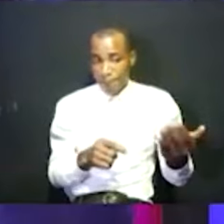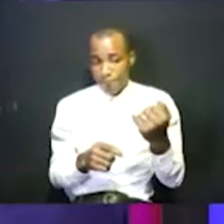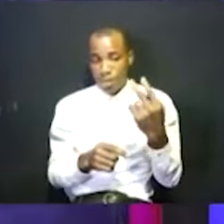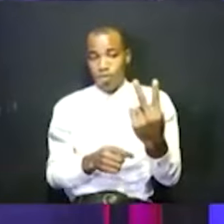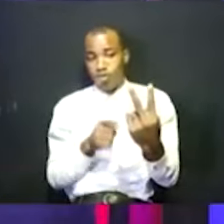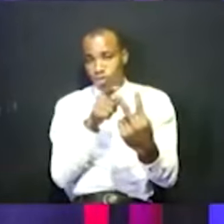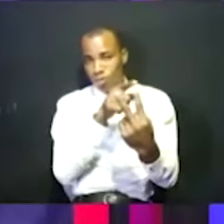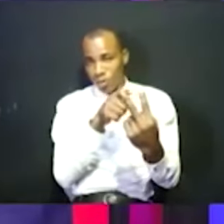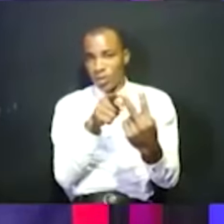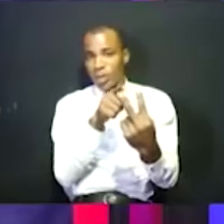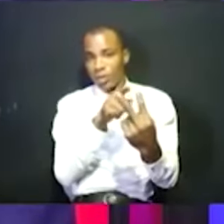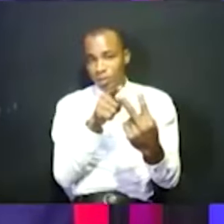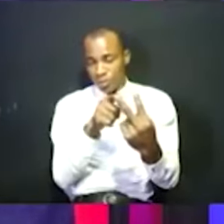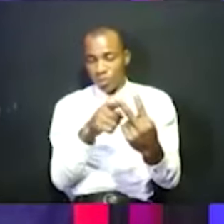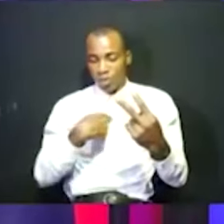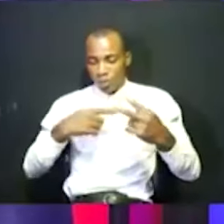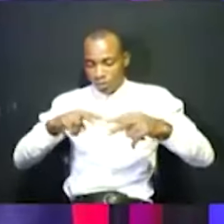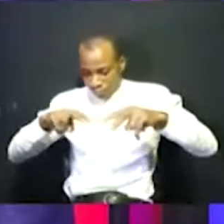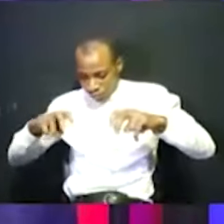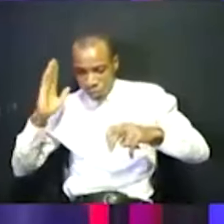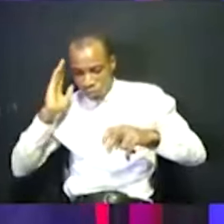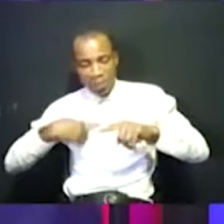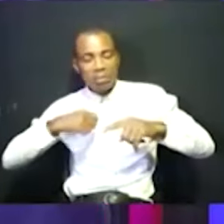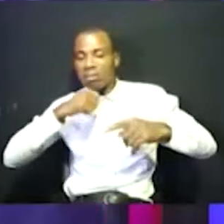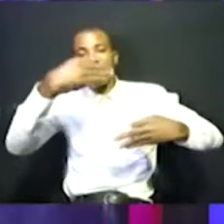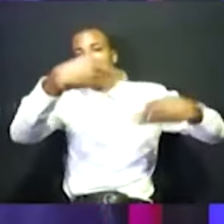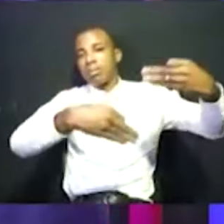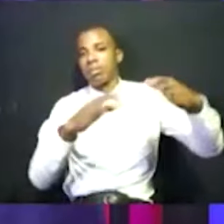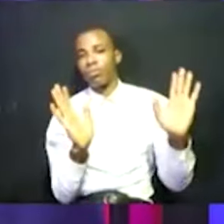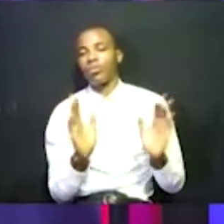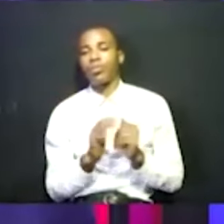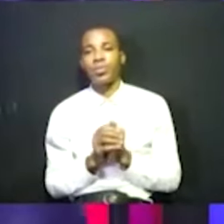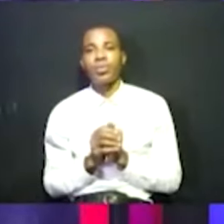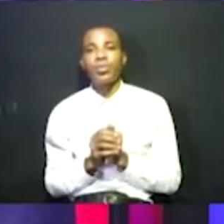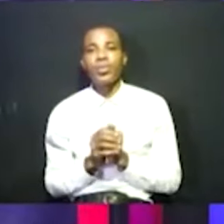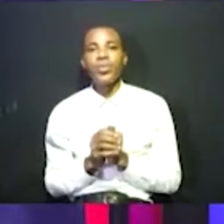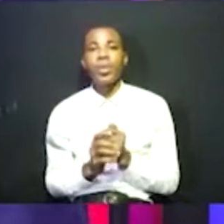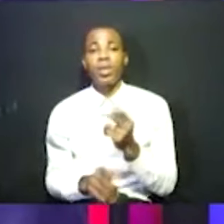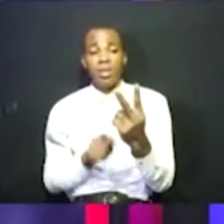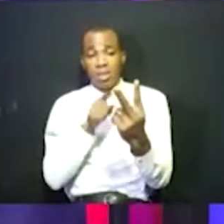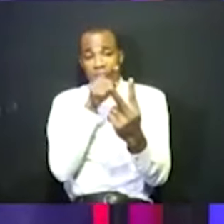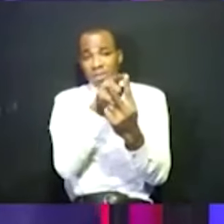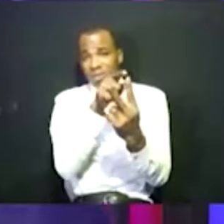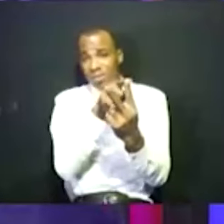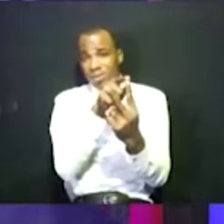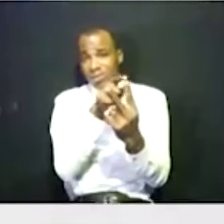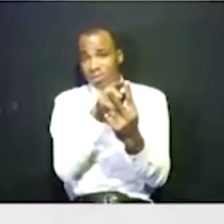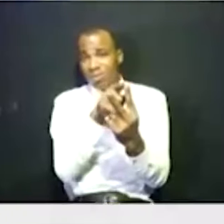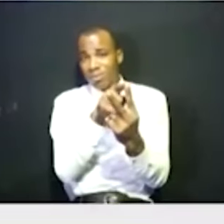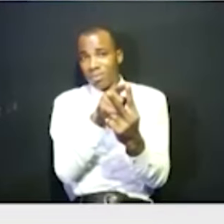Serious assertions. The first she